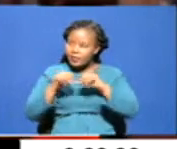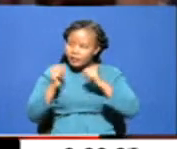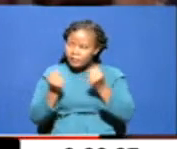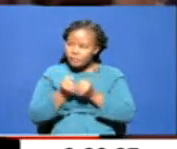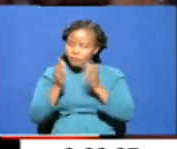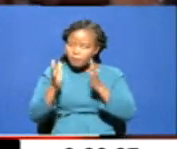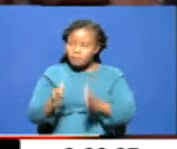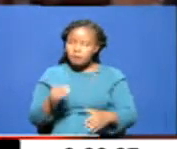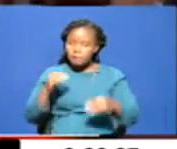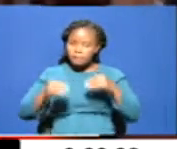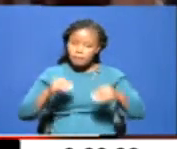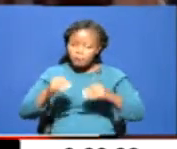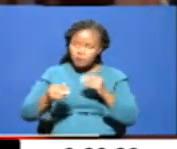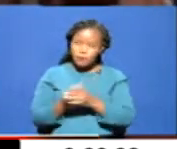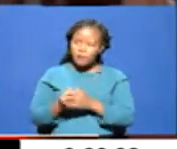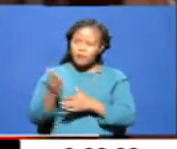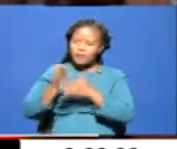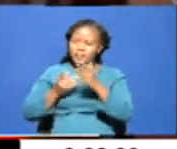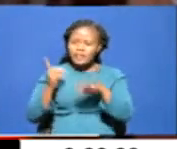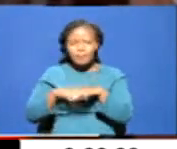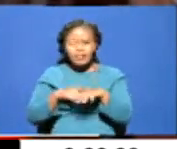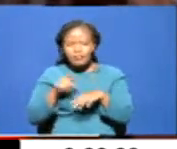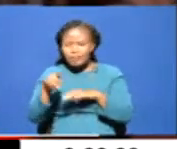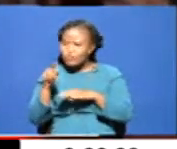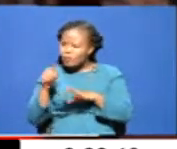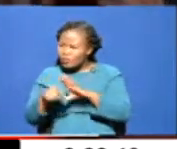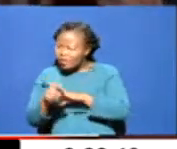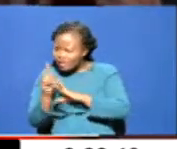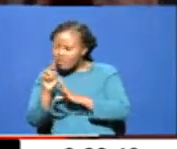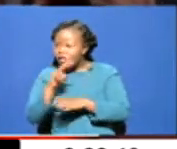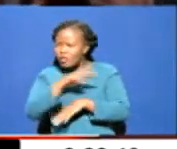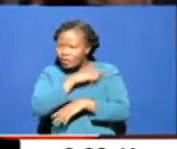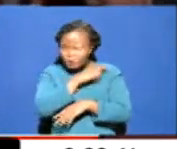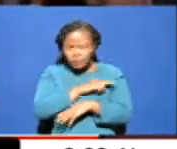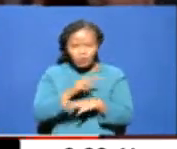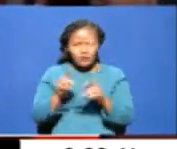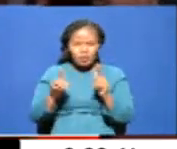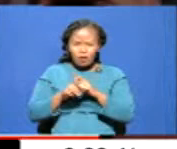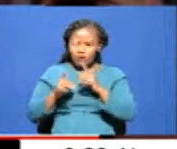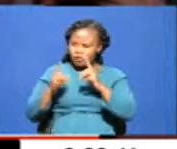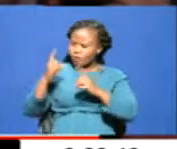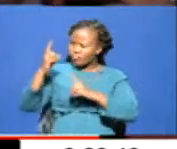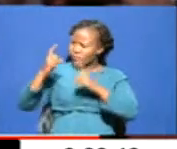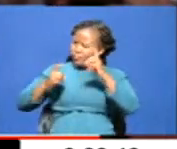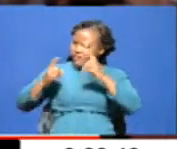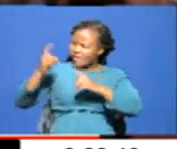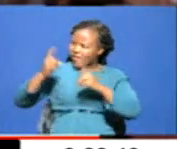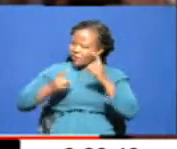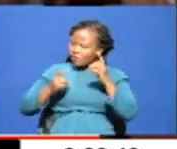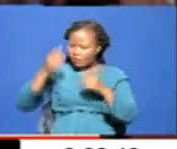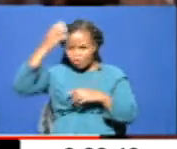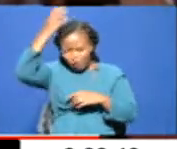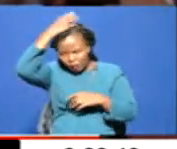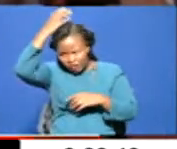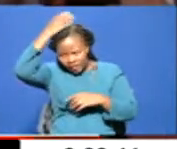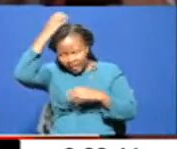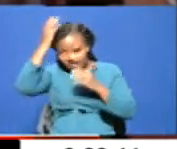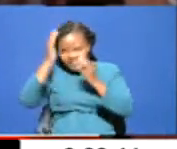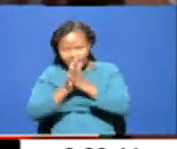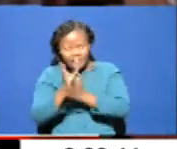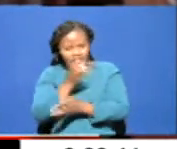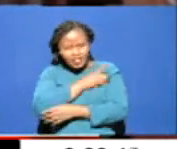to the hospital, you see the faces and the facial expressions of the nurses and doctors